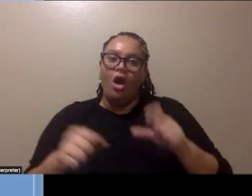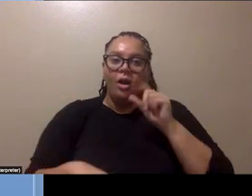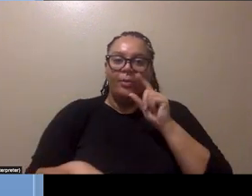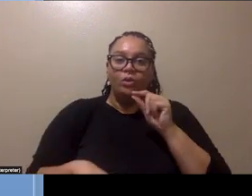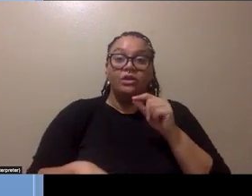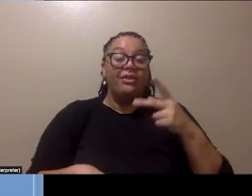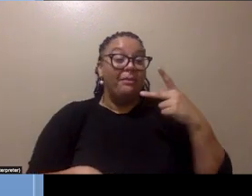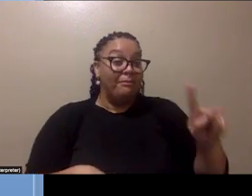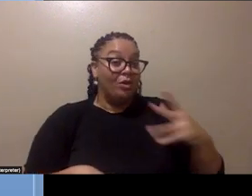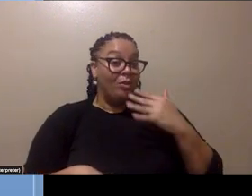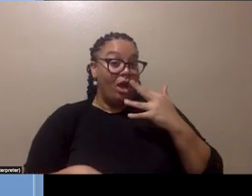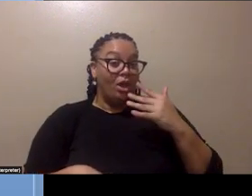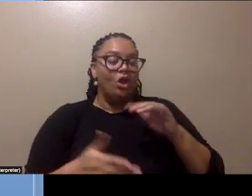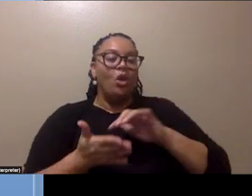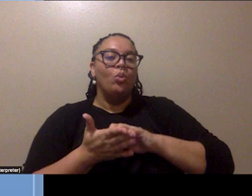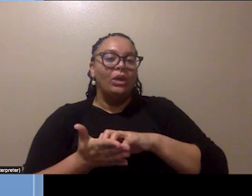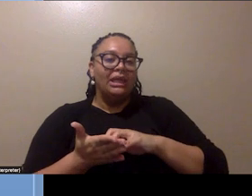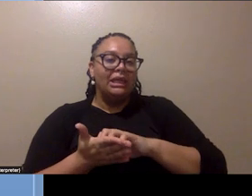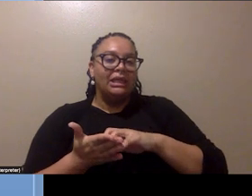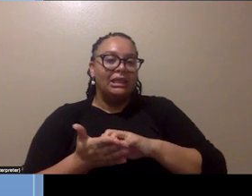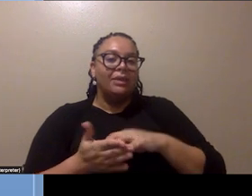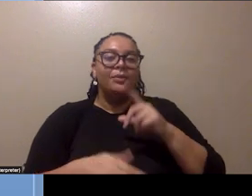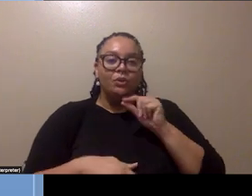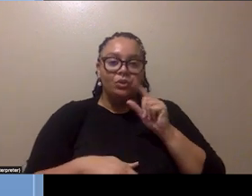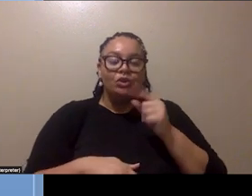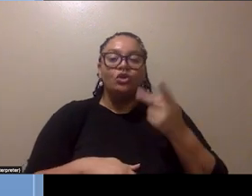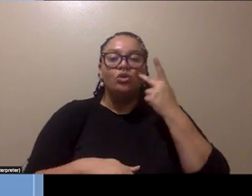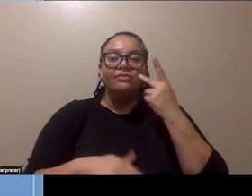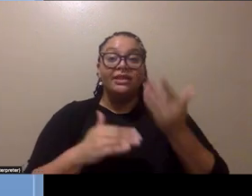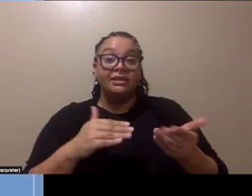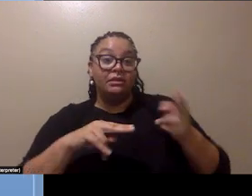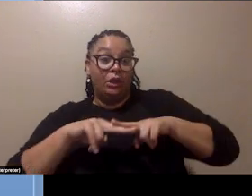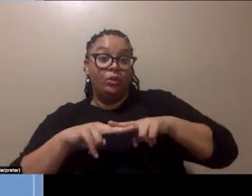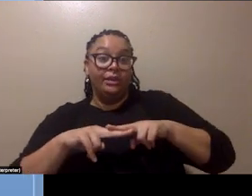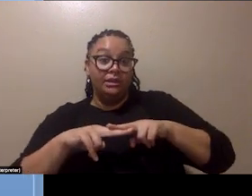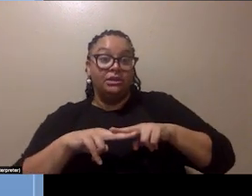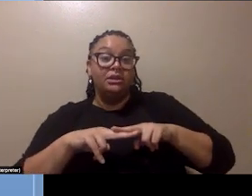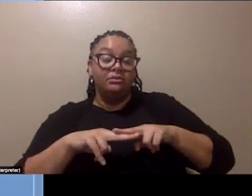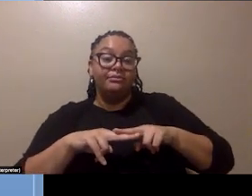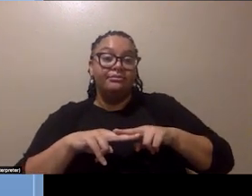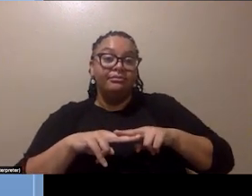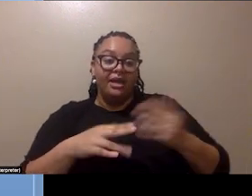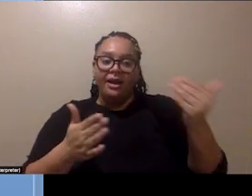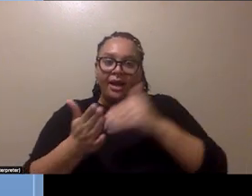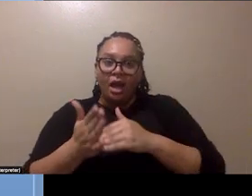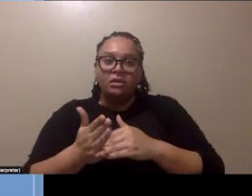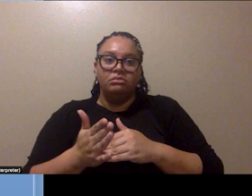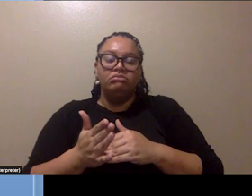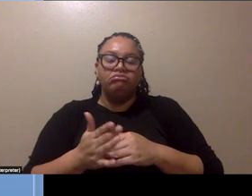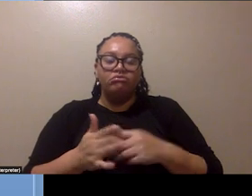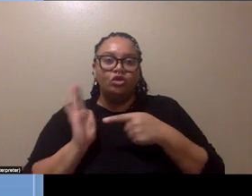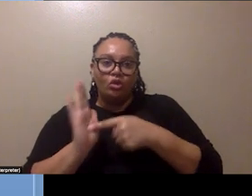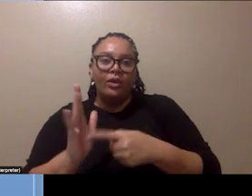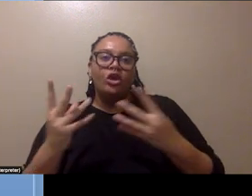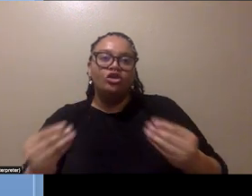strong excavators. And this purple here, these are our weak excavators. You see that this is increasing, again, pointing